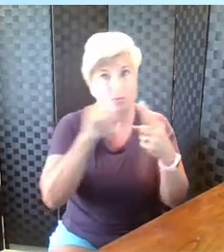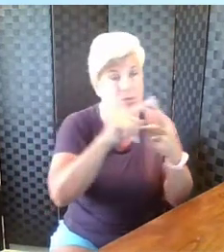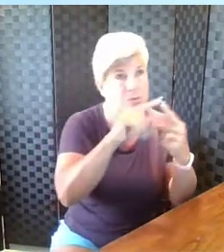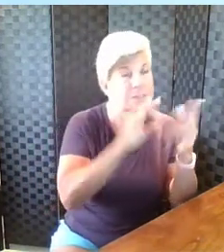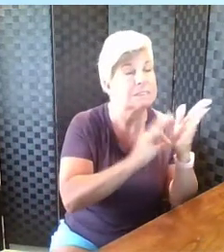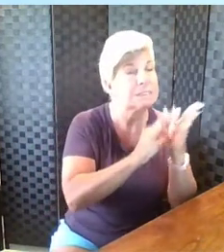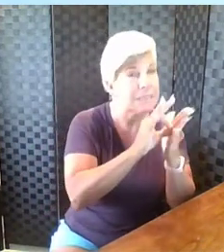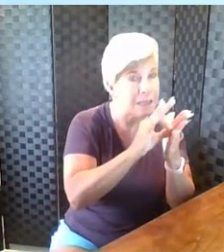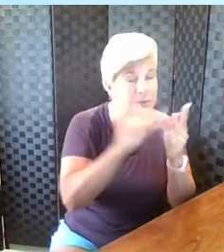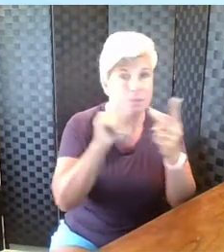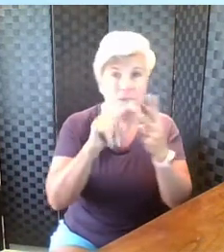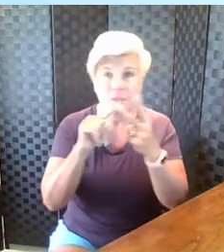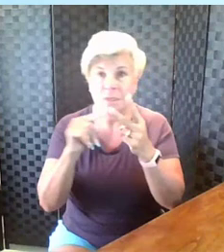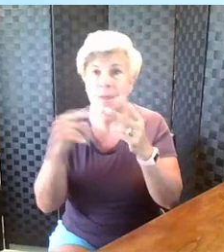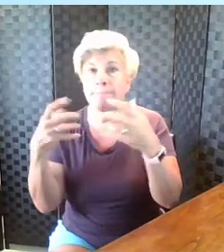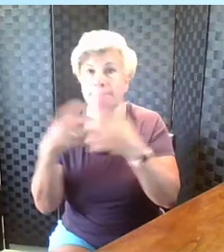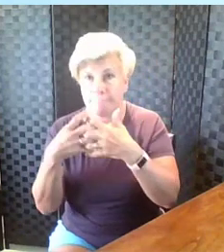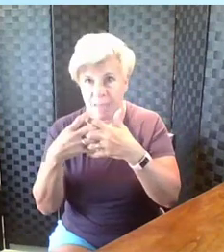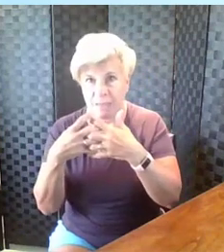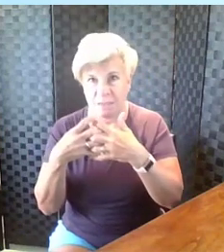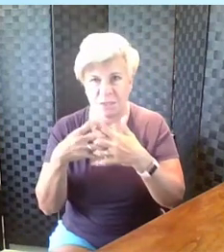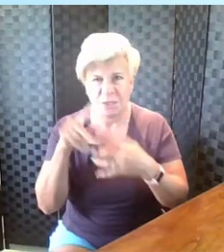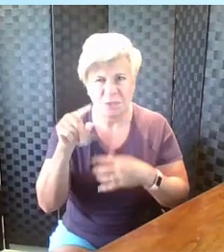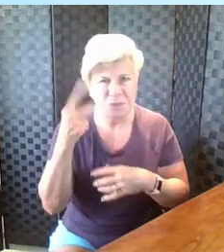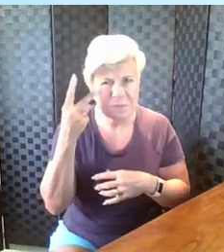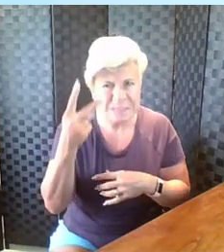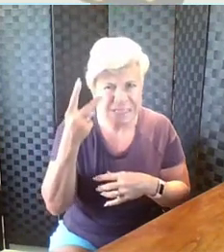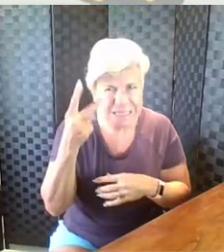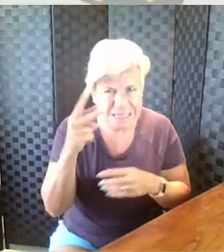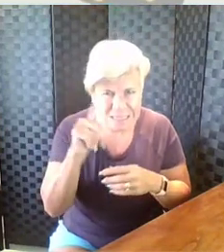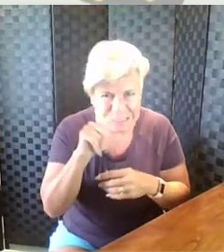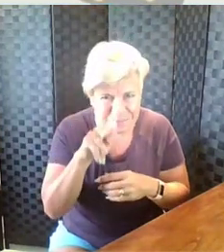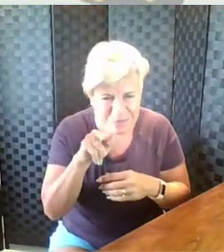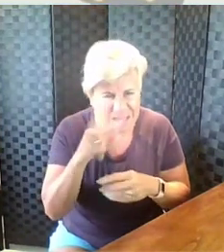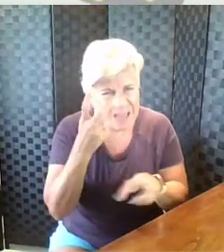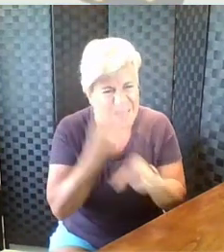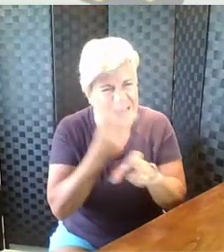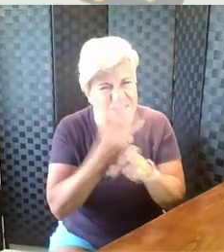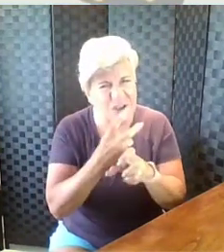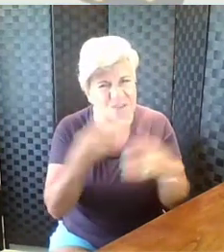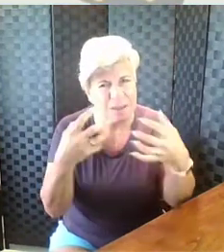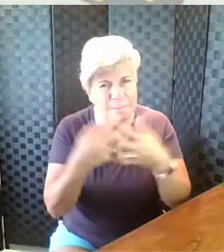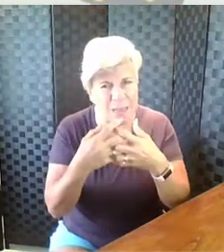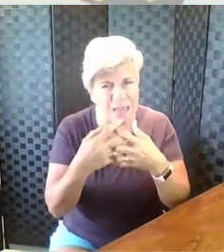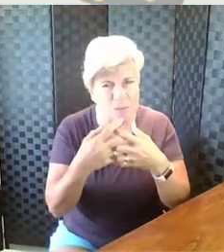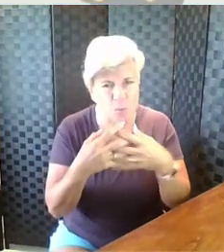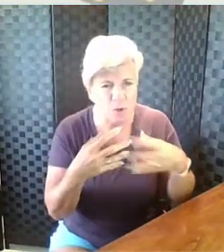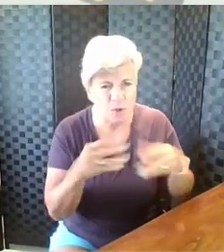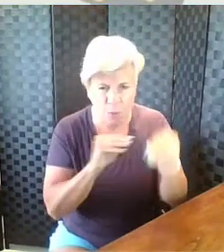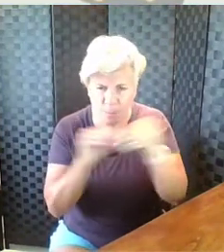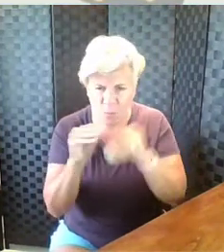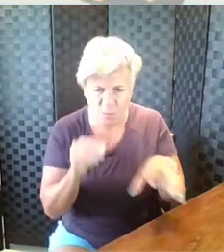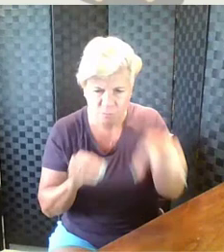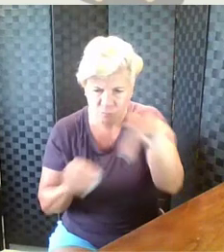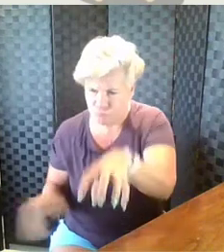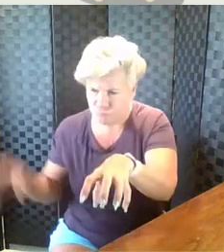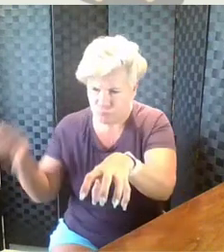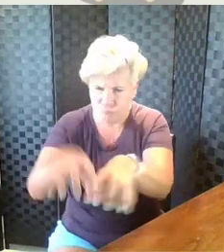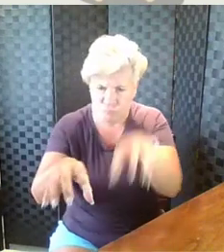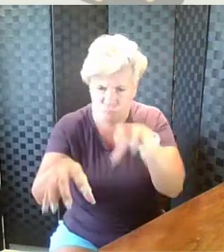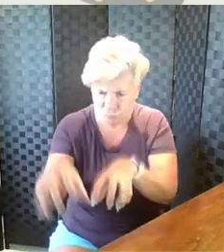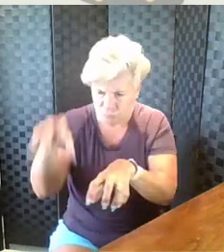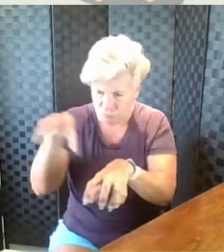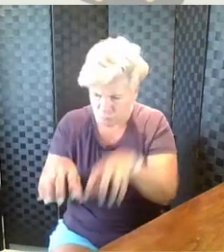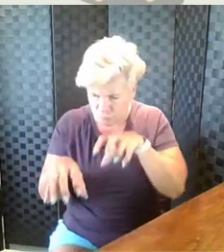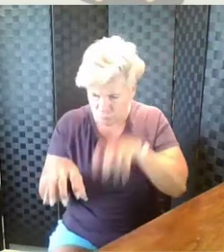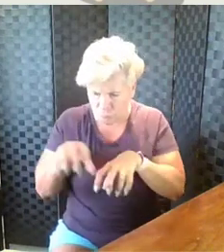Now, when you're at home and you are just seeing this on your TV, it's kind of hard to match the way I did with the bears, where I took one from one group and one from another. So I'm going to show you